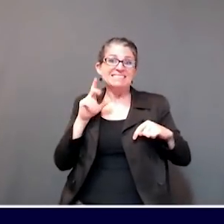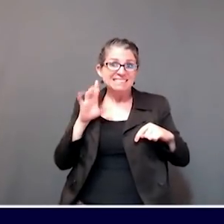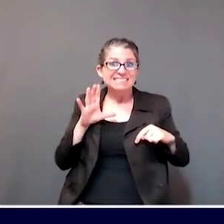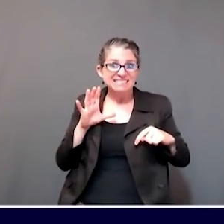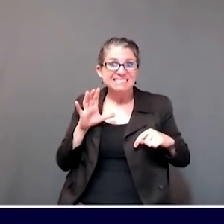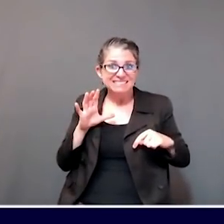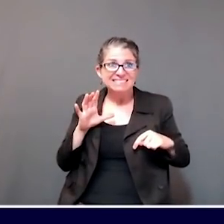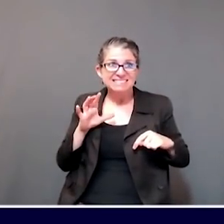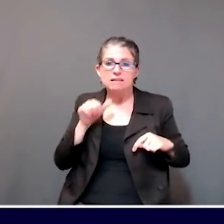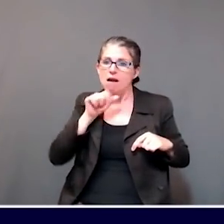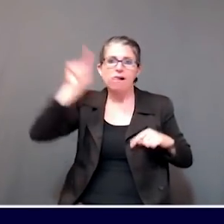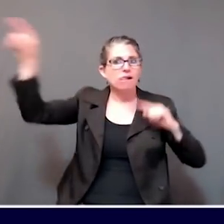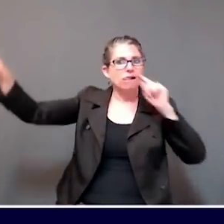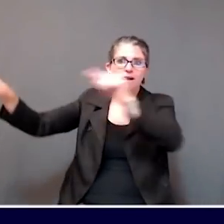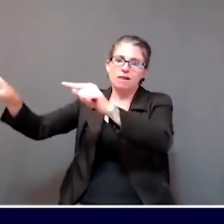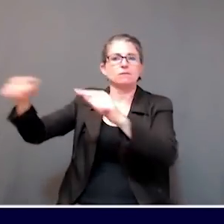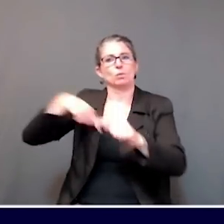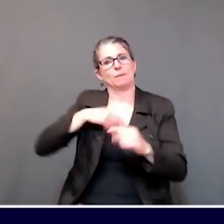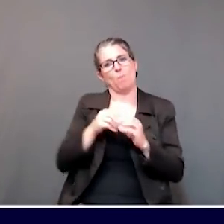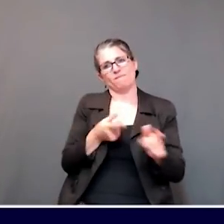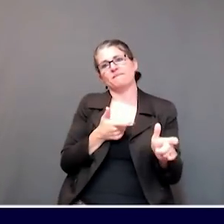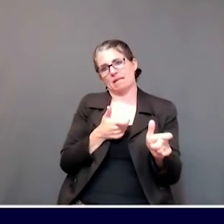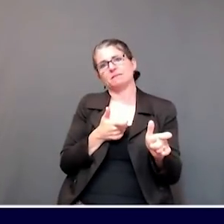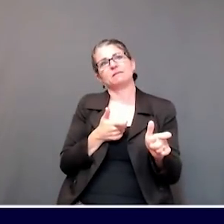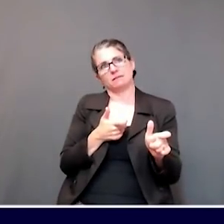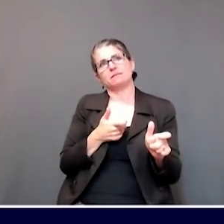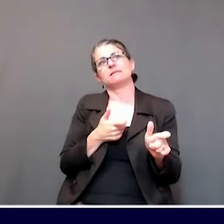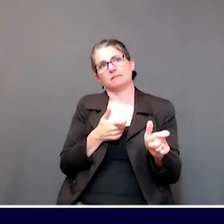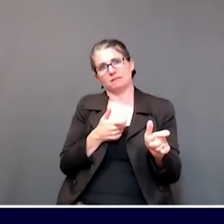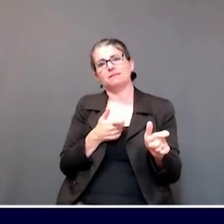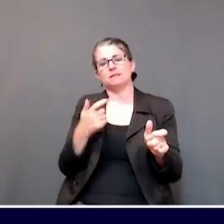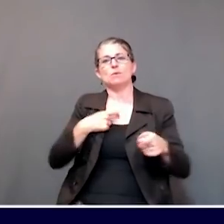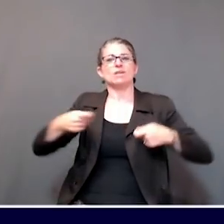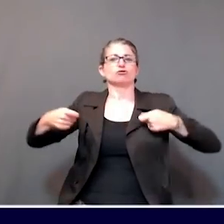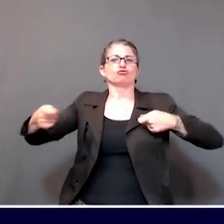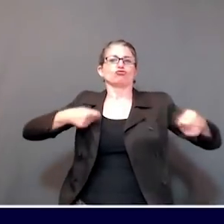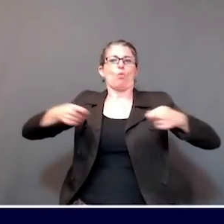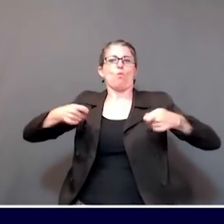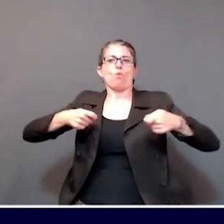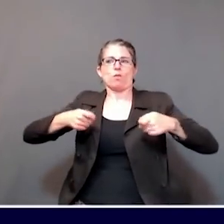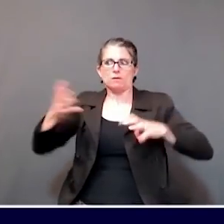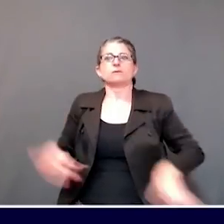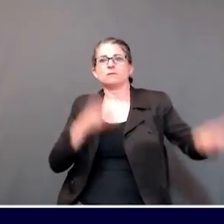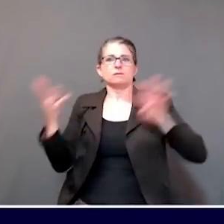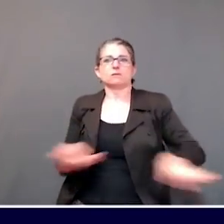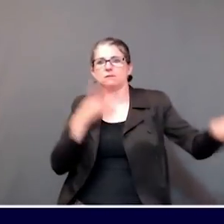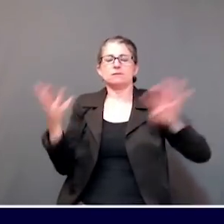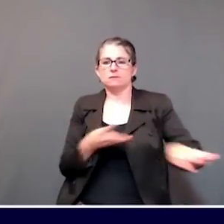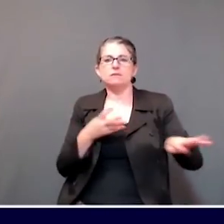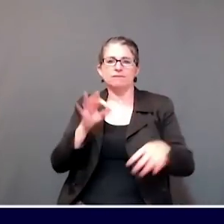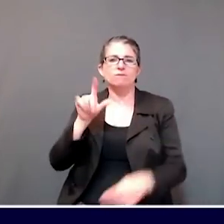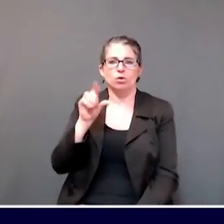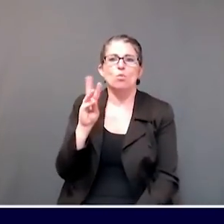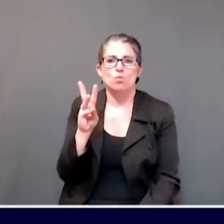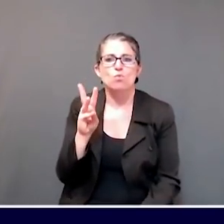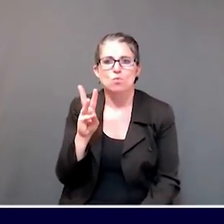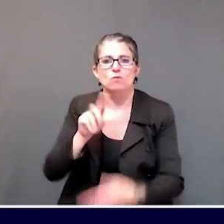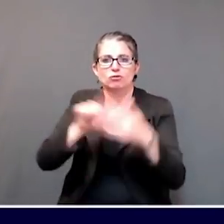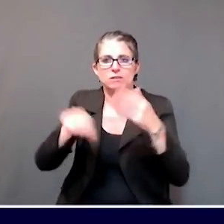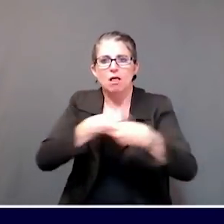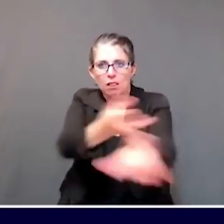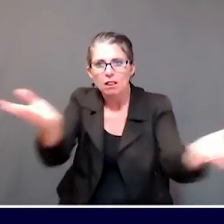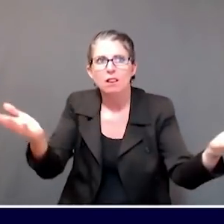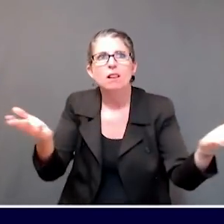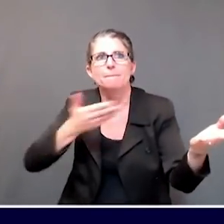state, which gives us that greater degree of control. And while our state lab is pretty quick, as Dr. Shah said, we're also going to try to